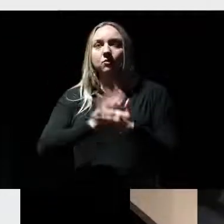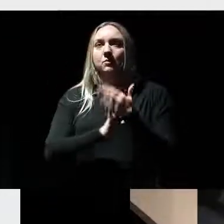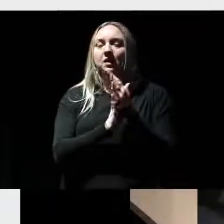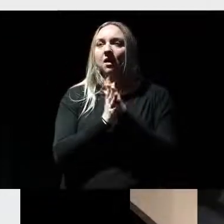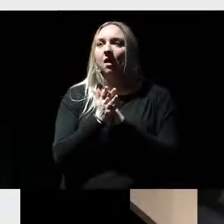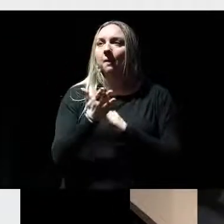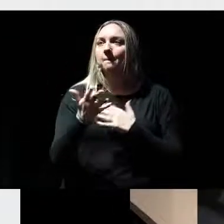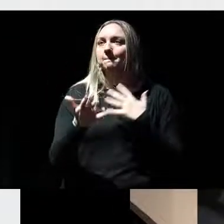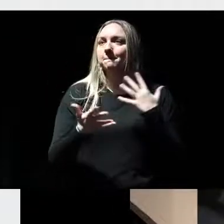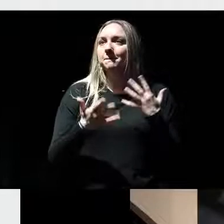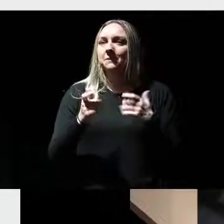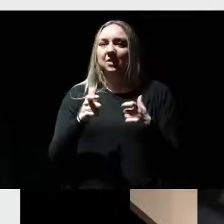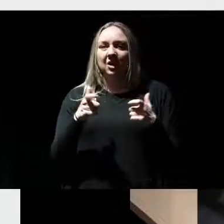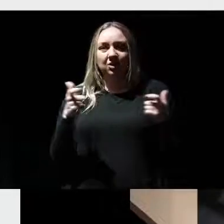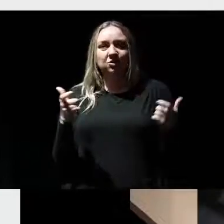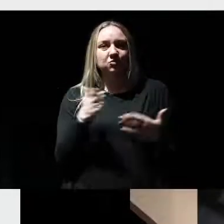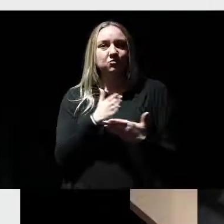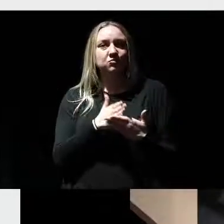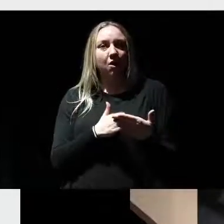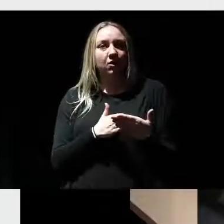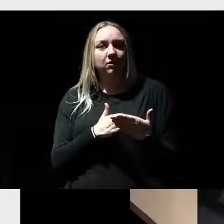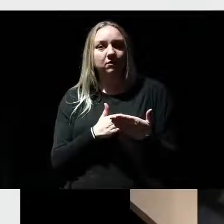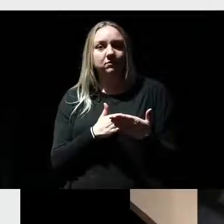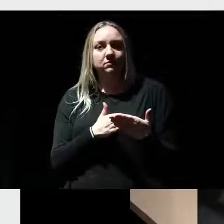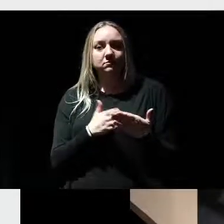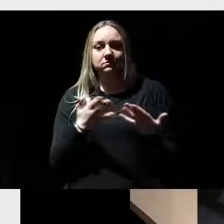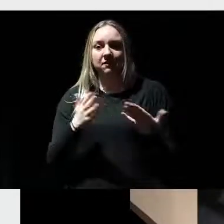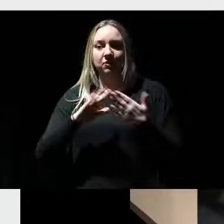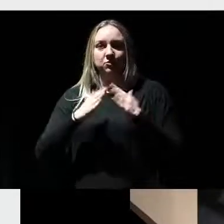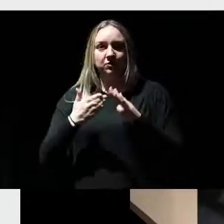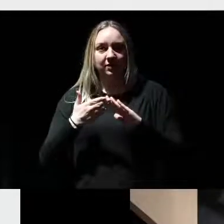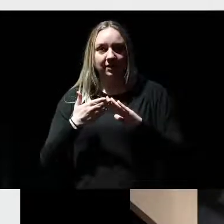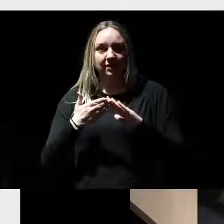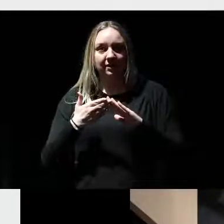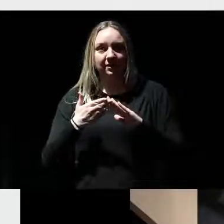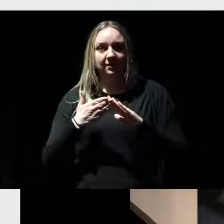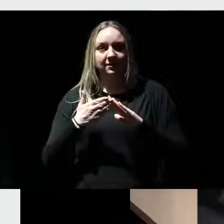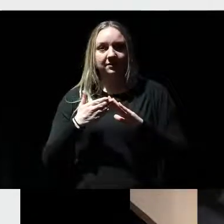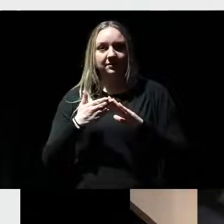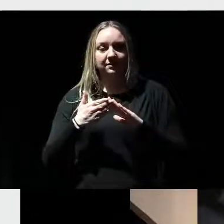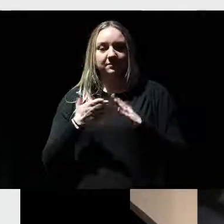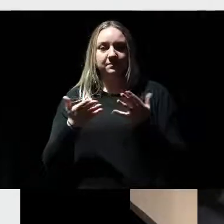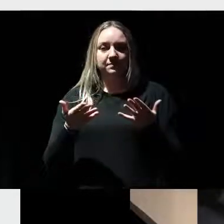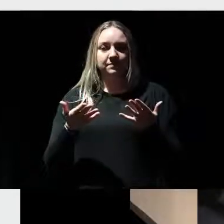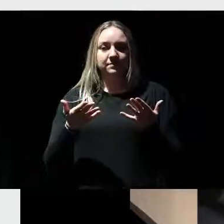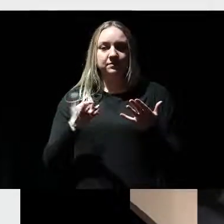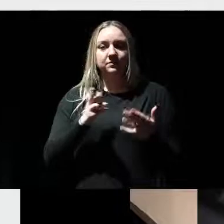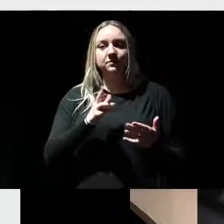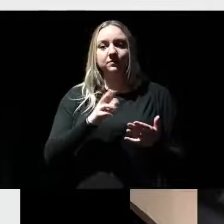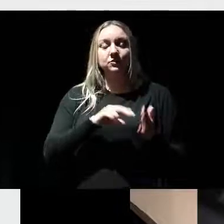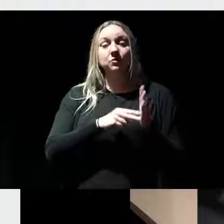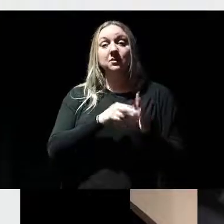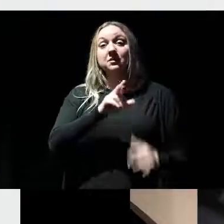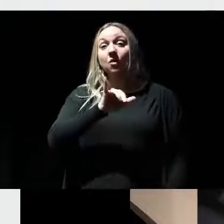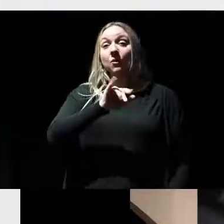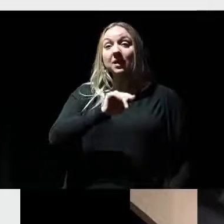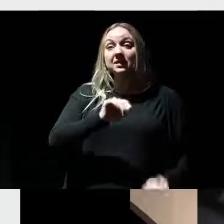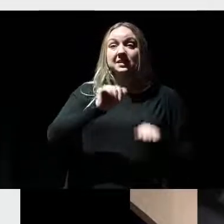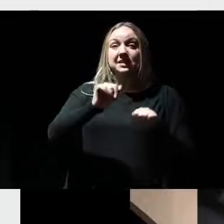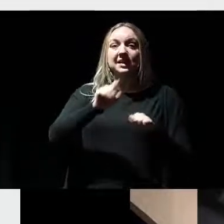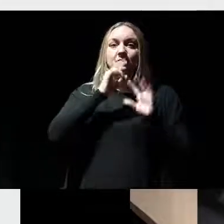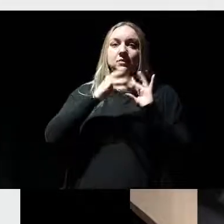of phenomenal conversation, communication between RIT and its